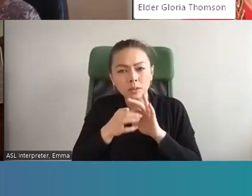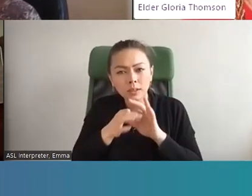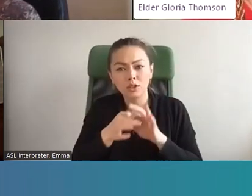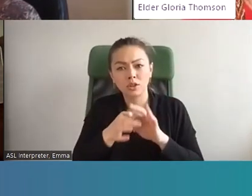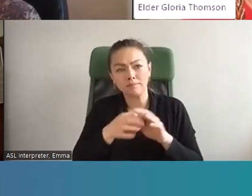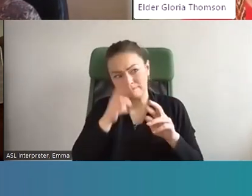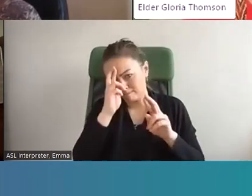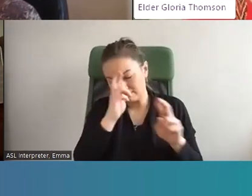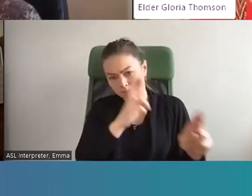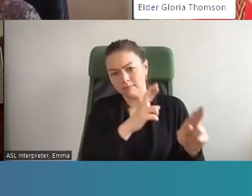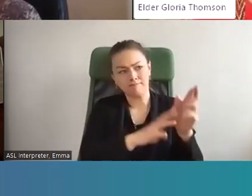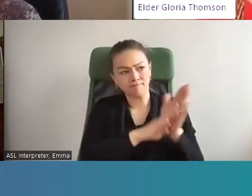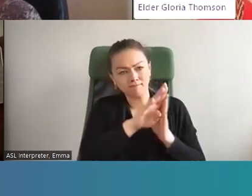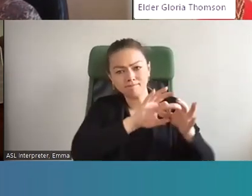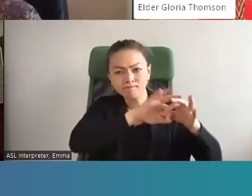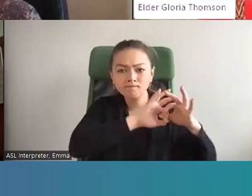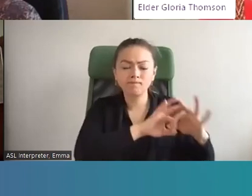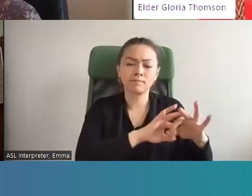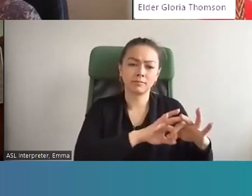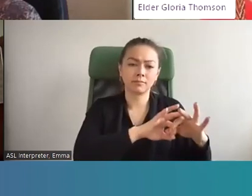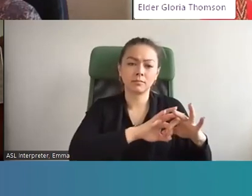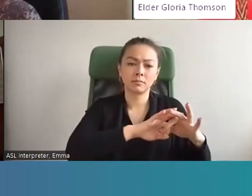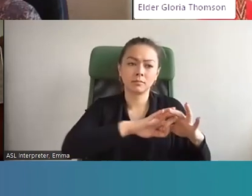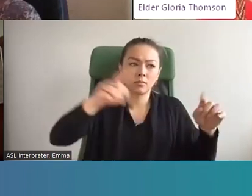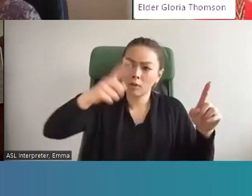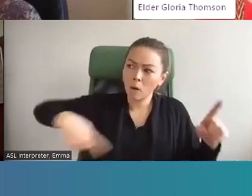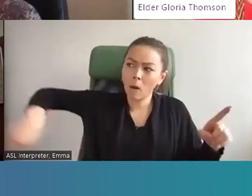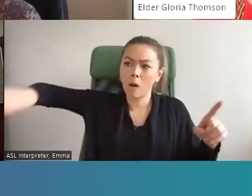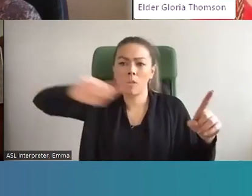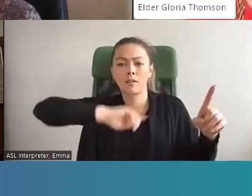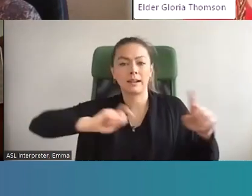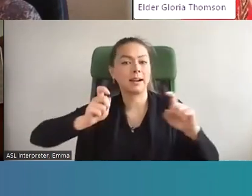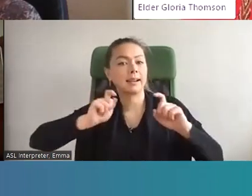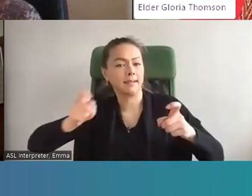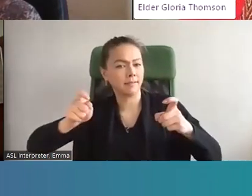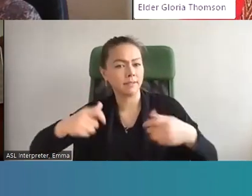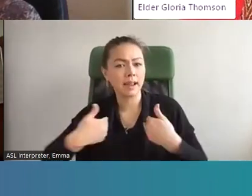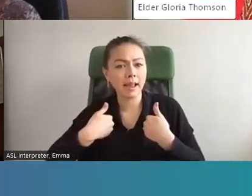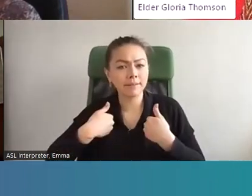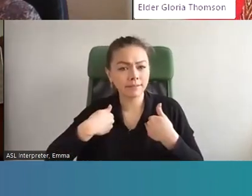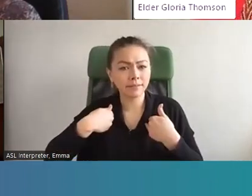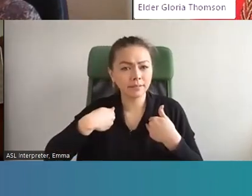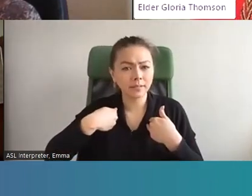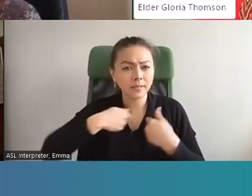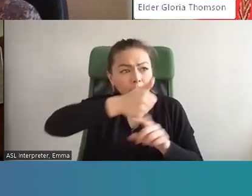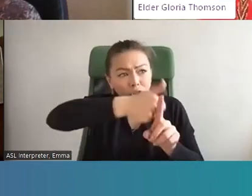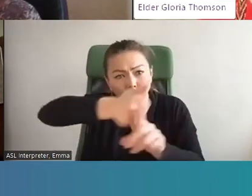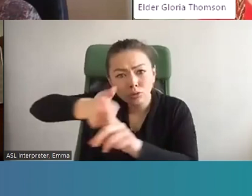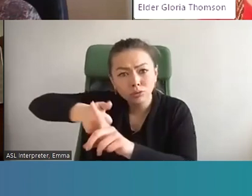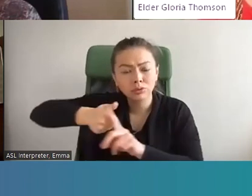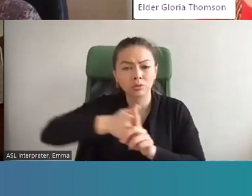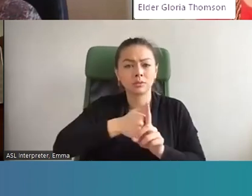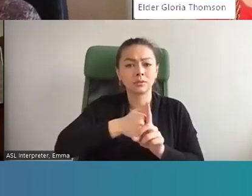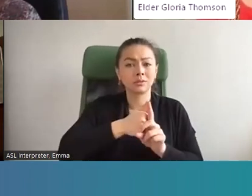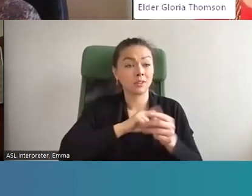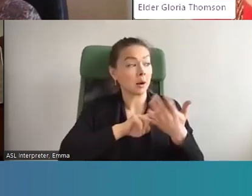with a gift. We all come with a gift. And so when we're, you know, having conversation and